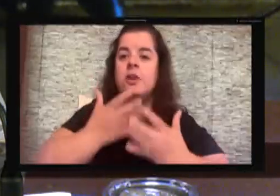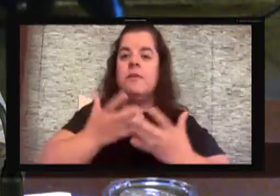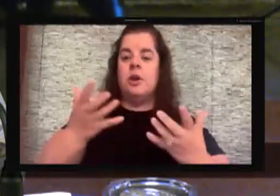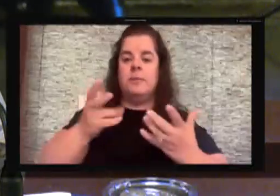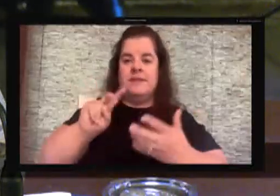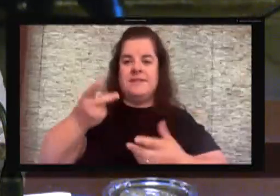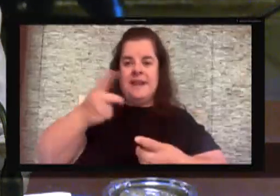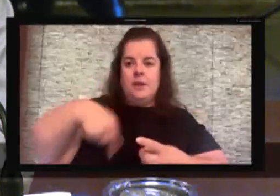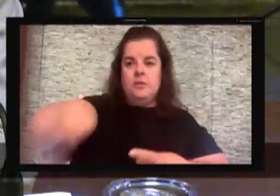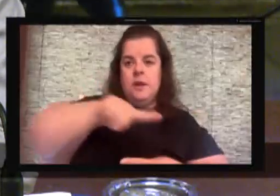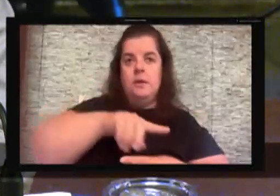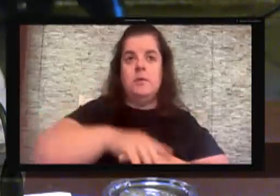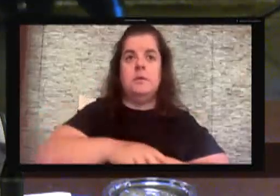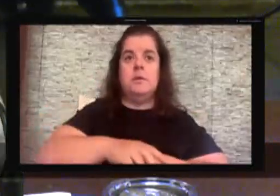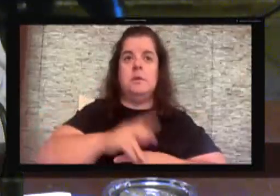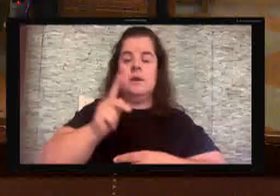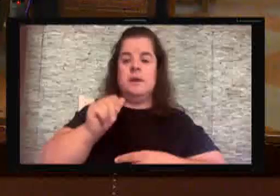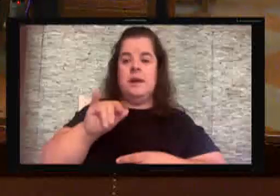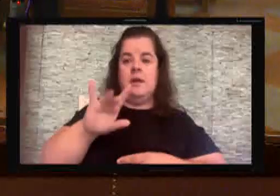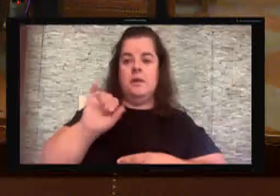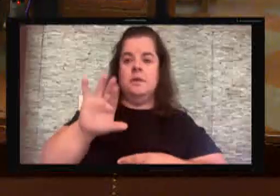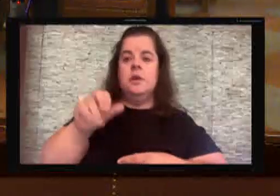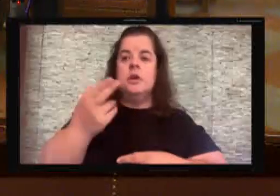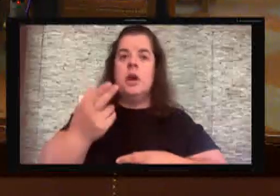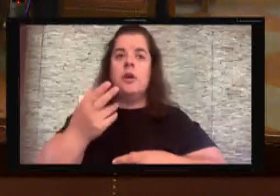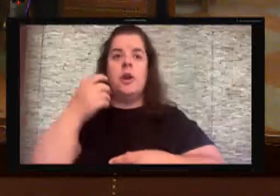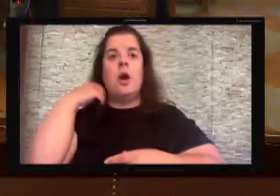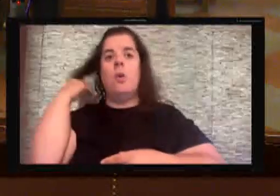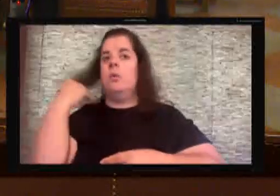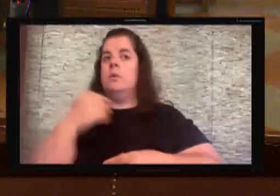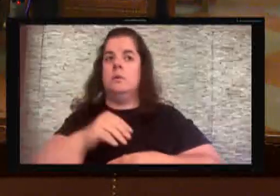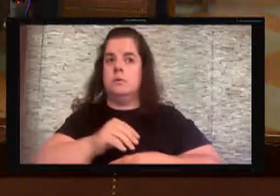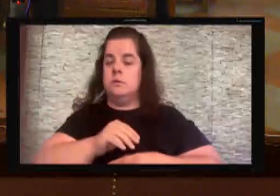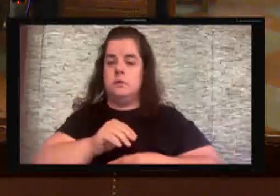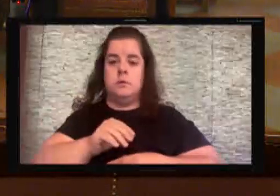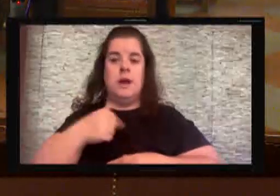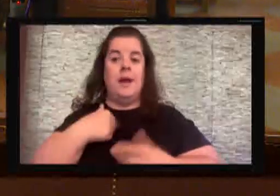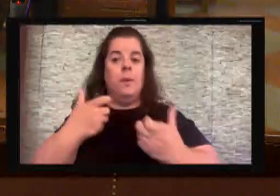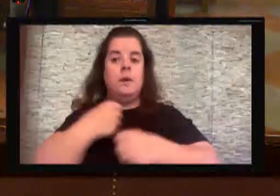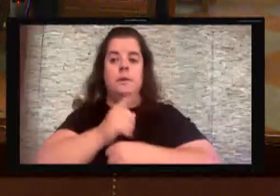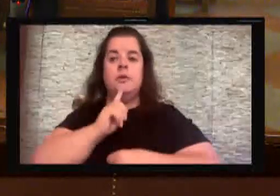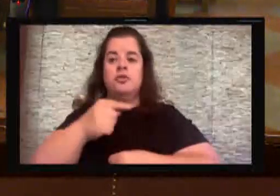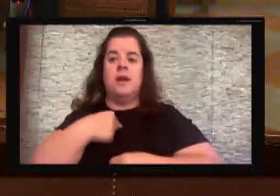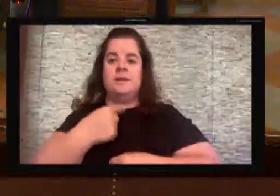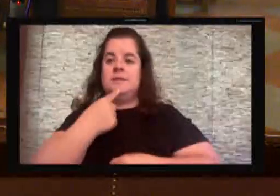round. Councilwoman Kale Smith first. Thank you. I want to make sure that I say this, because